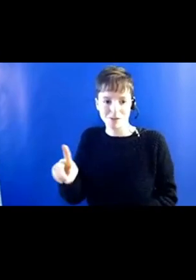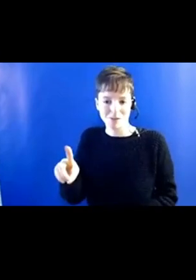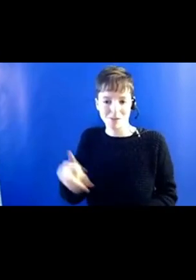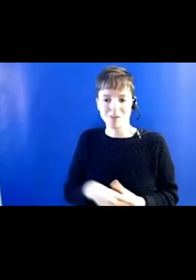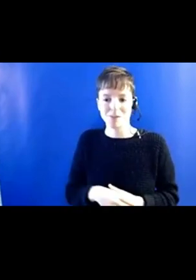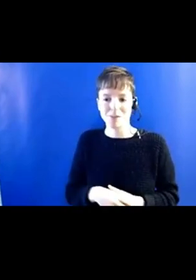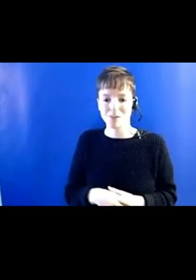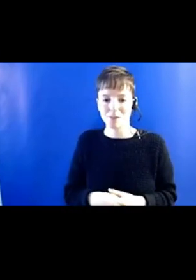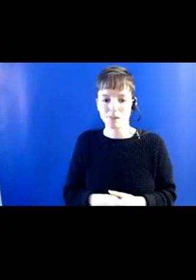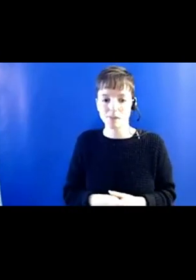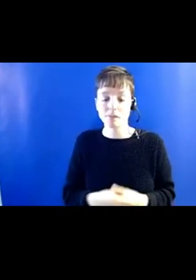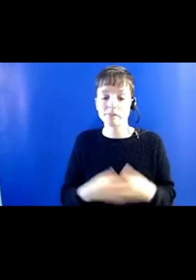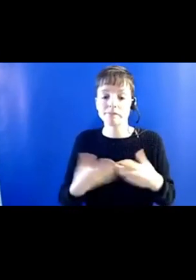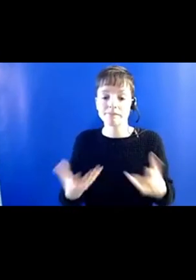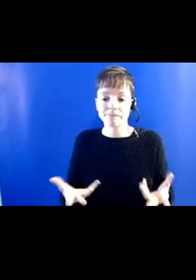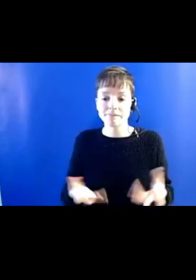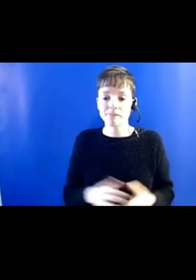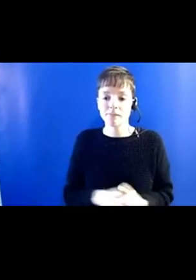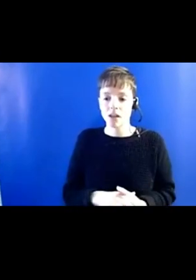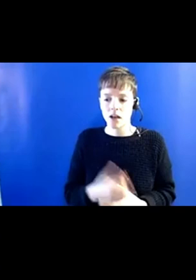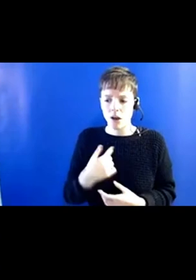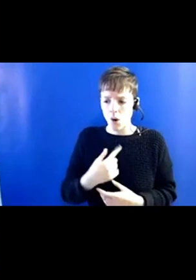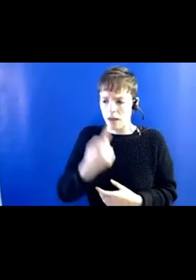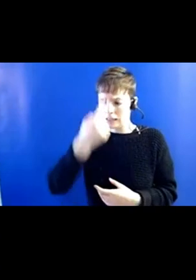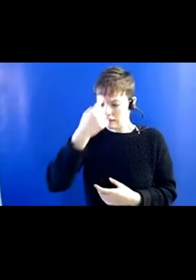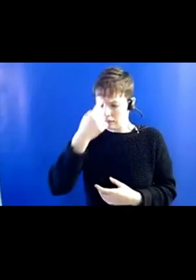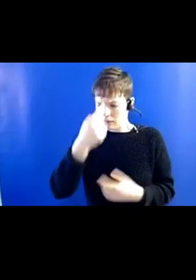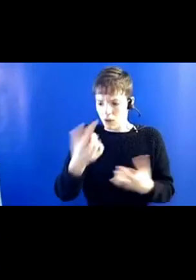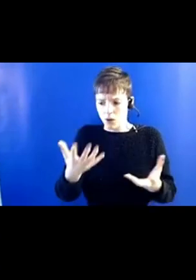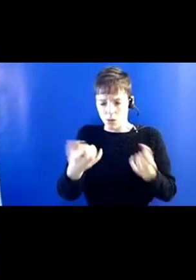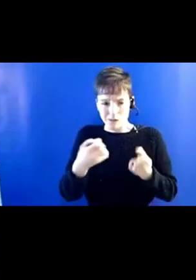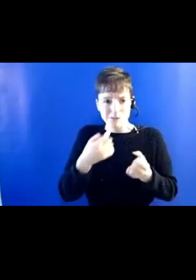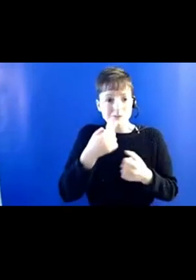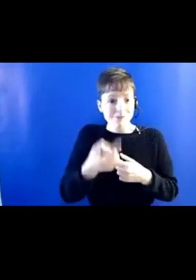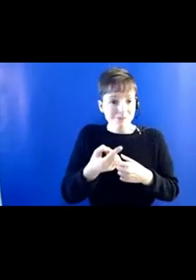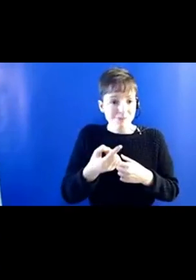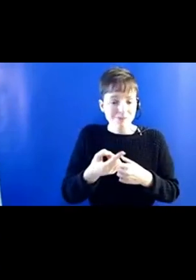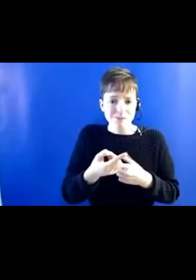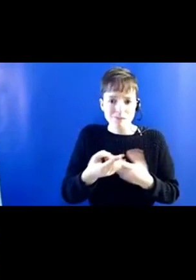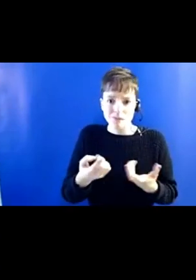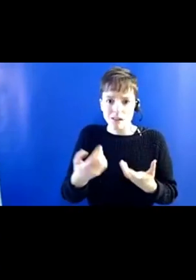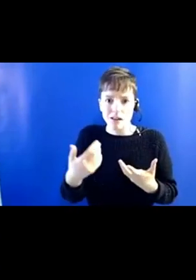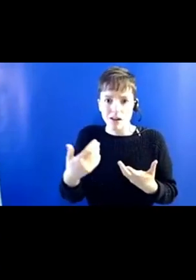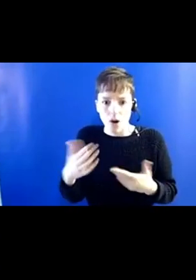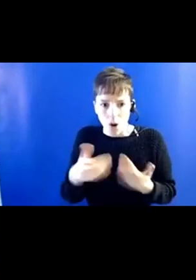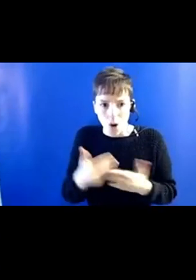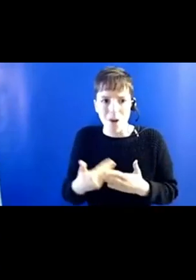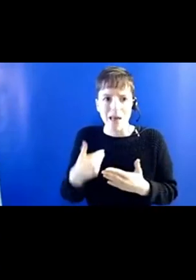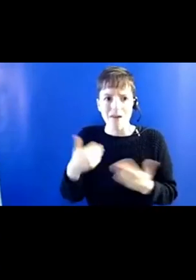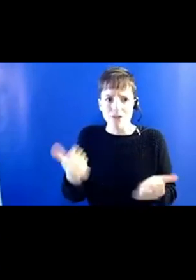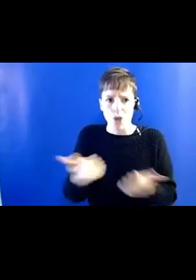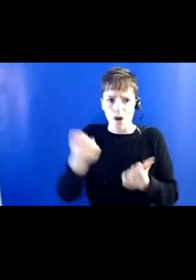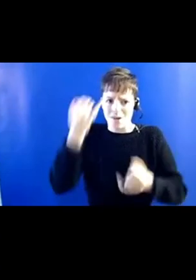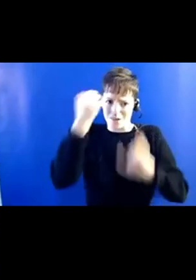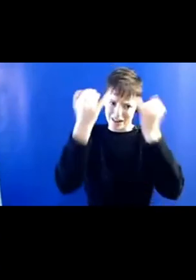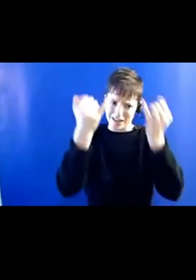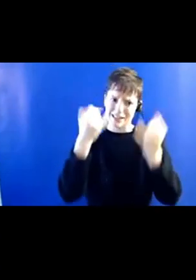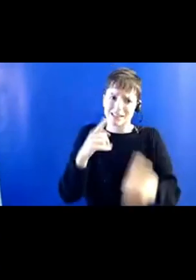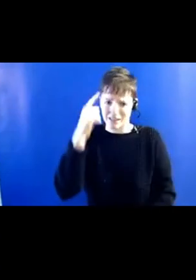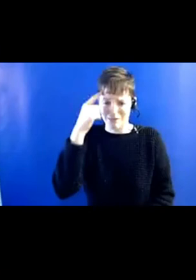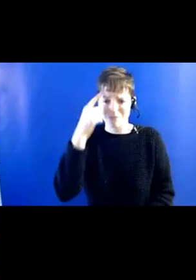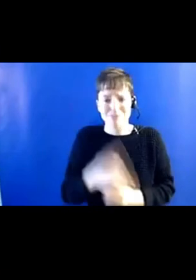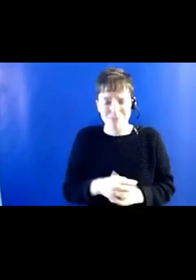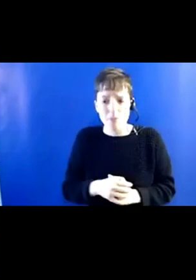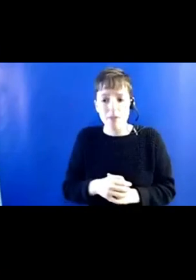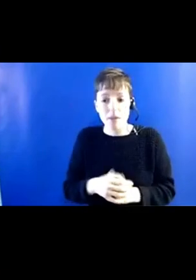program. In any case, I was thinking I was going to say, like, we all have lots of ideas, I'm sure, but I